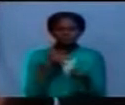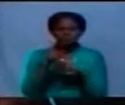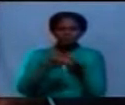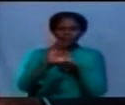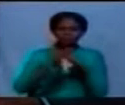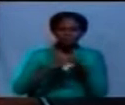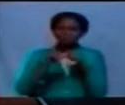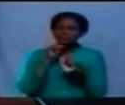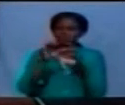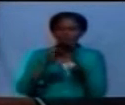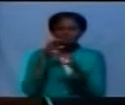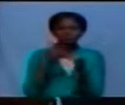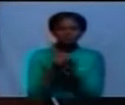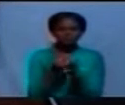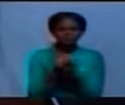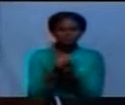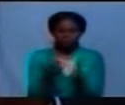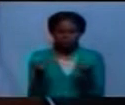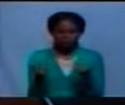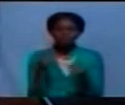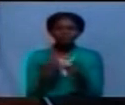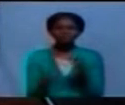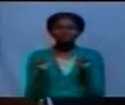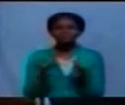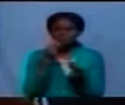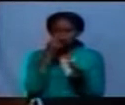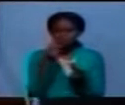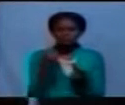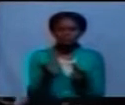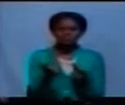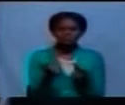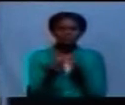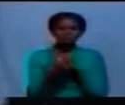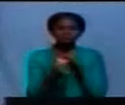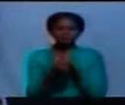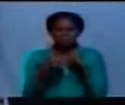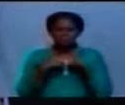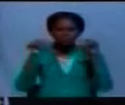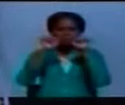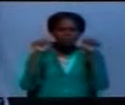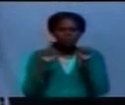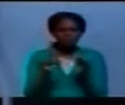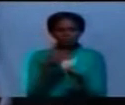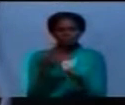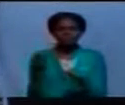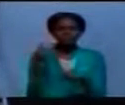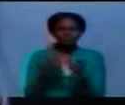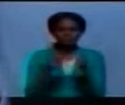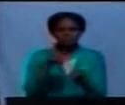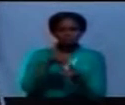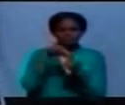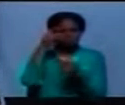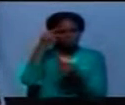don't find your money because of charges. Now what you can see is that banks have structured products that are specifically